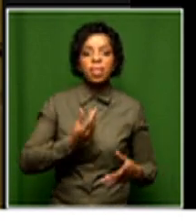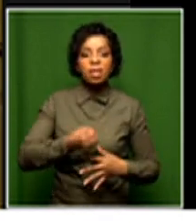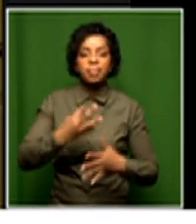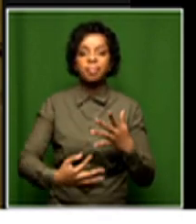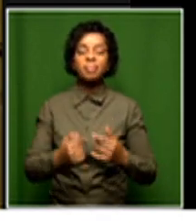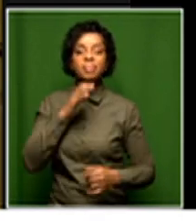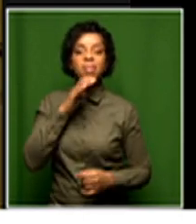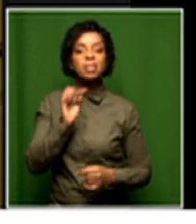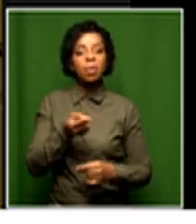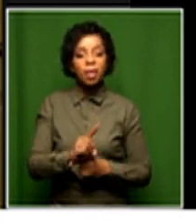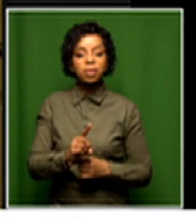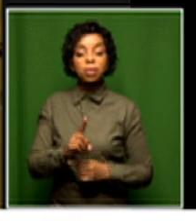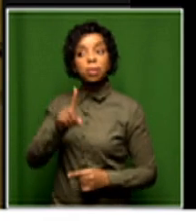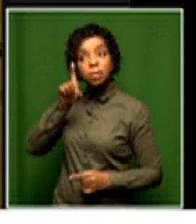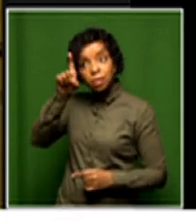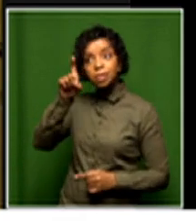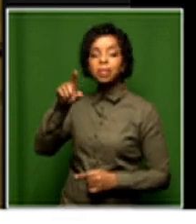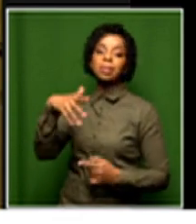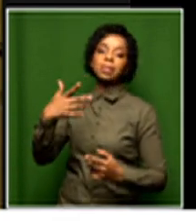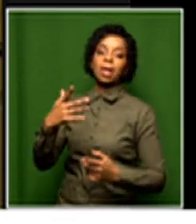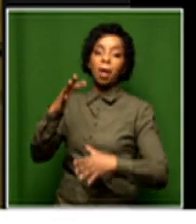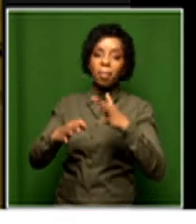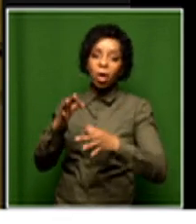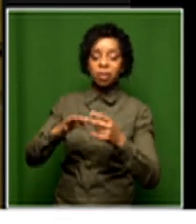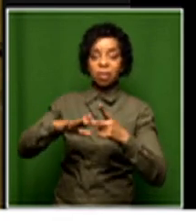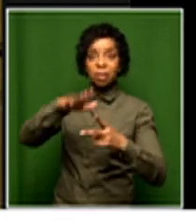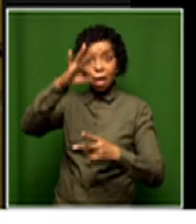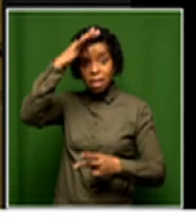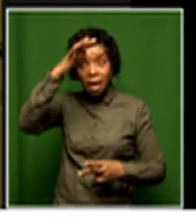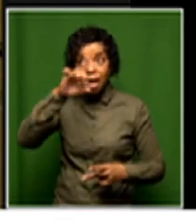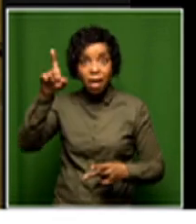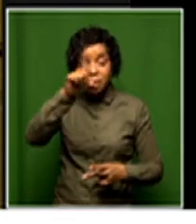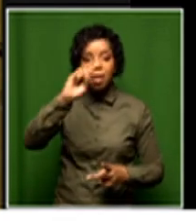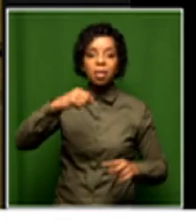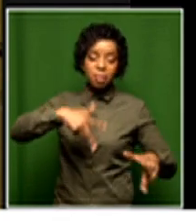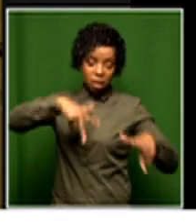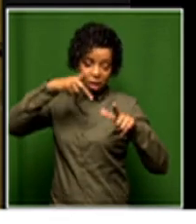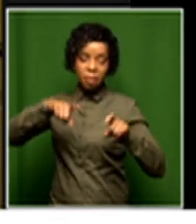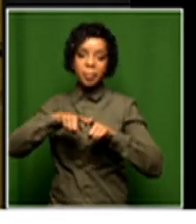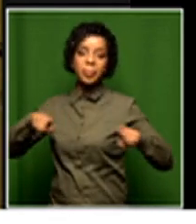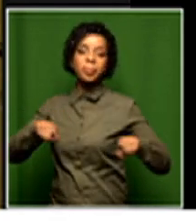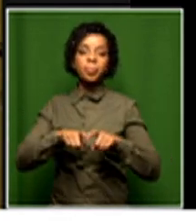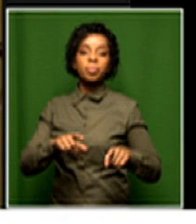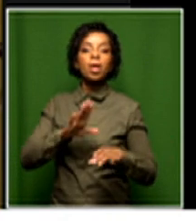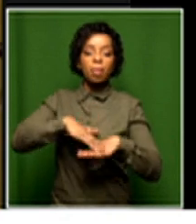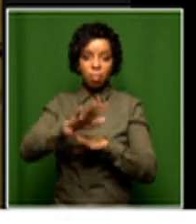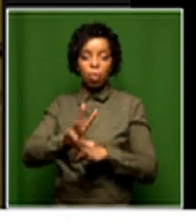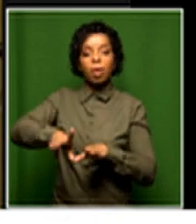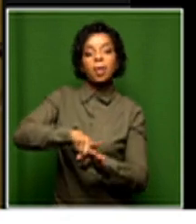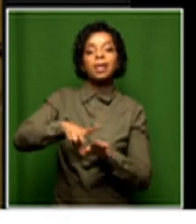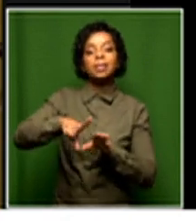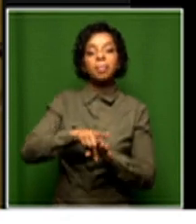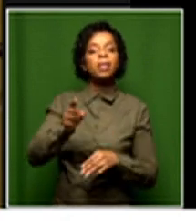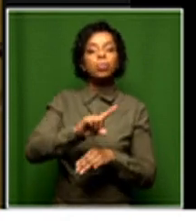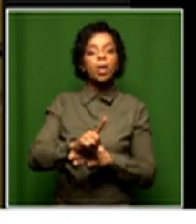right? It's with government, it's with politicians. It's to get them to raise their concerns and actually participate more in civil